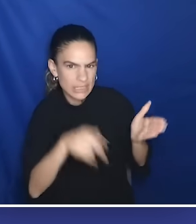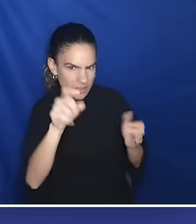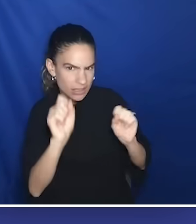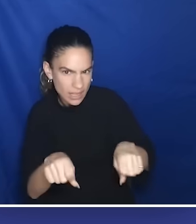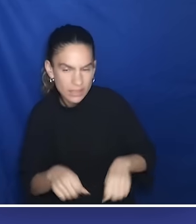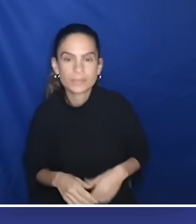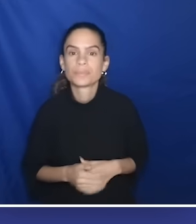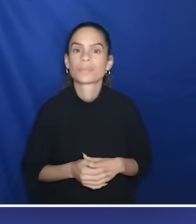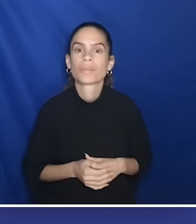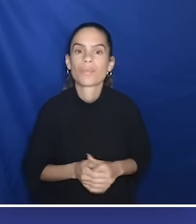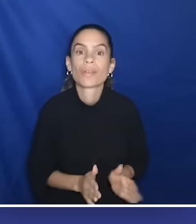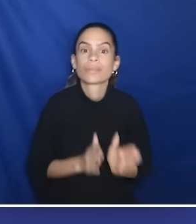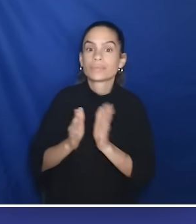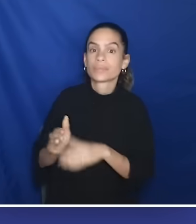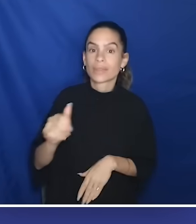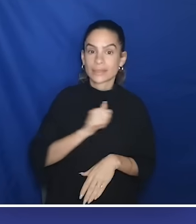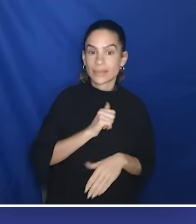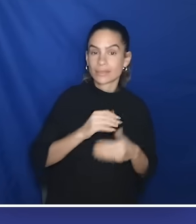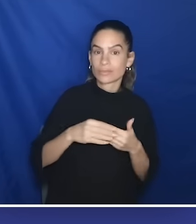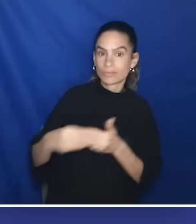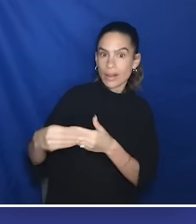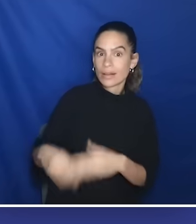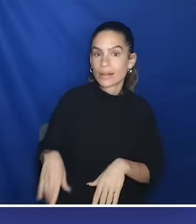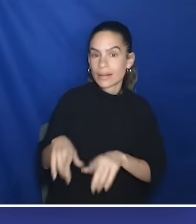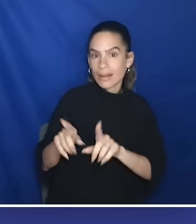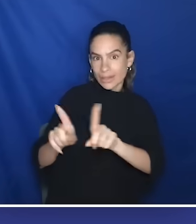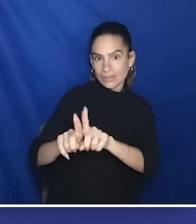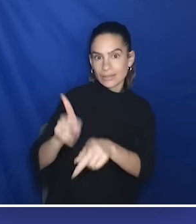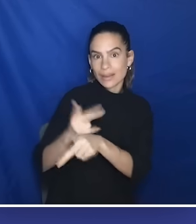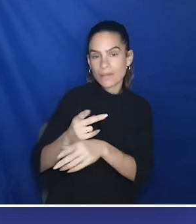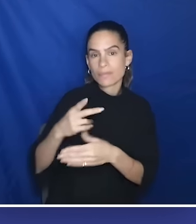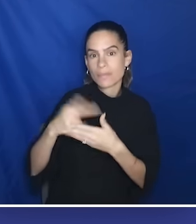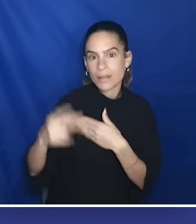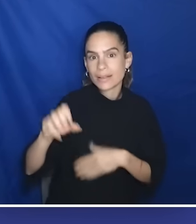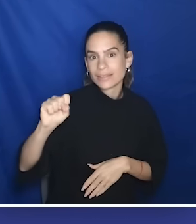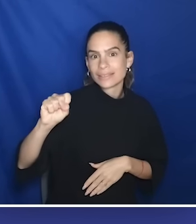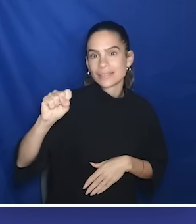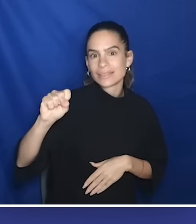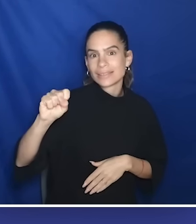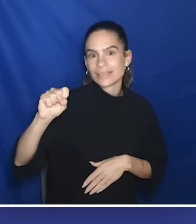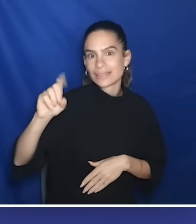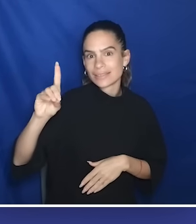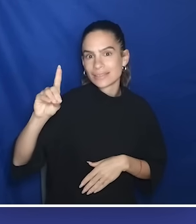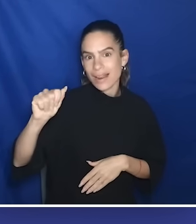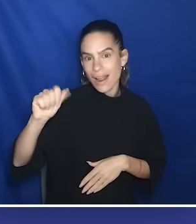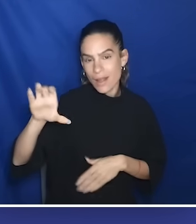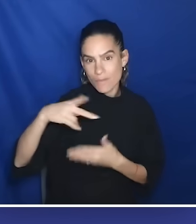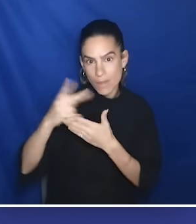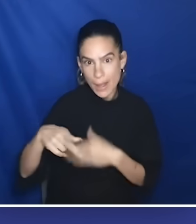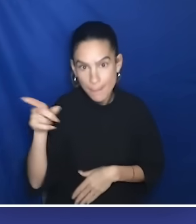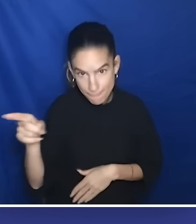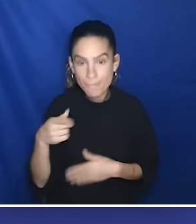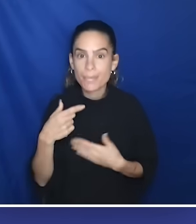to. Self-Directed Attendant Care Program, SDAC. In the SDAC program, you become the